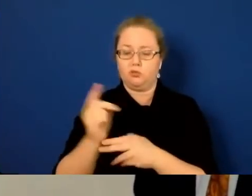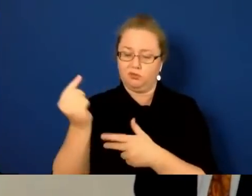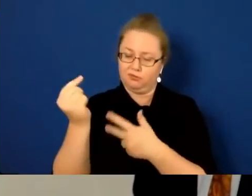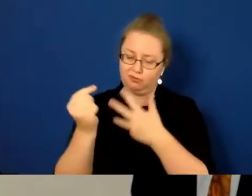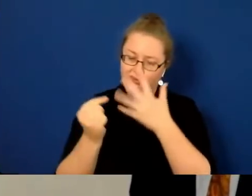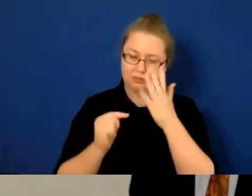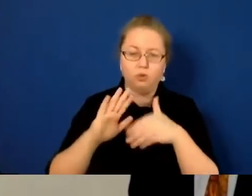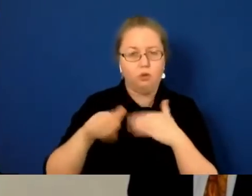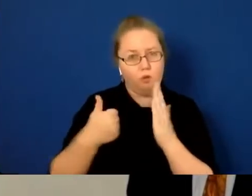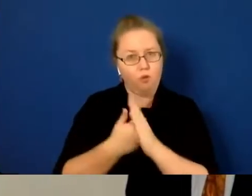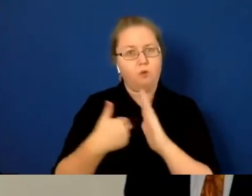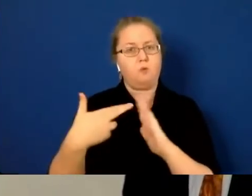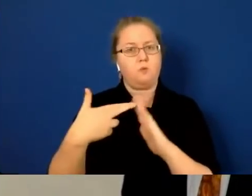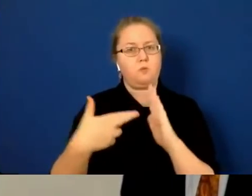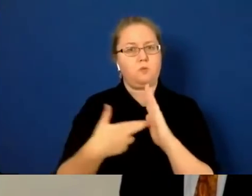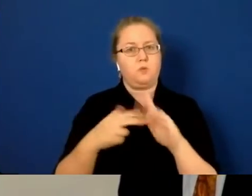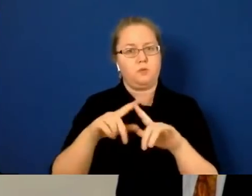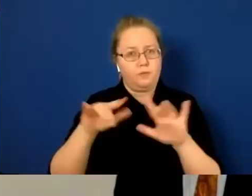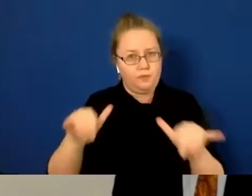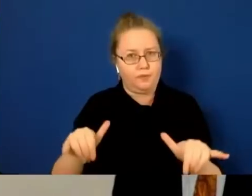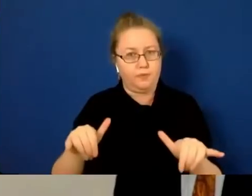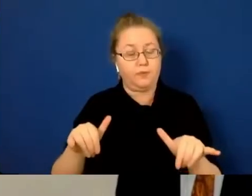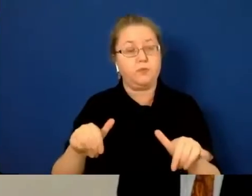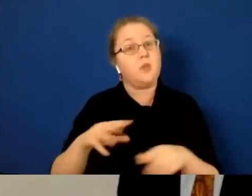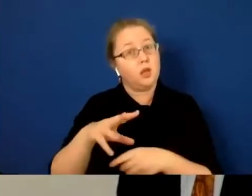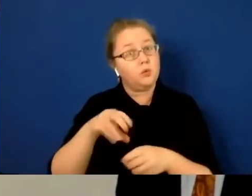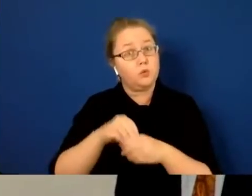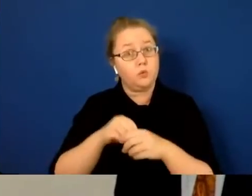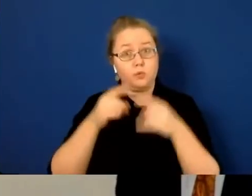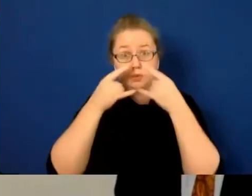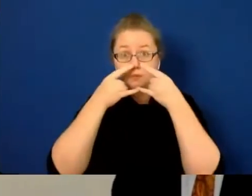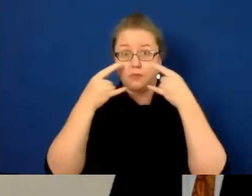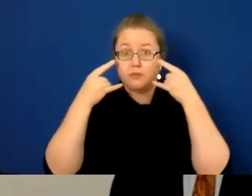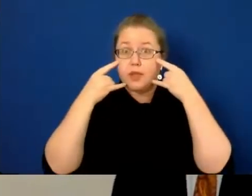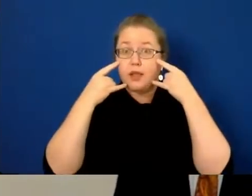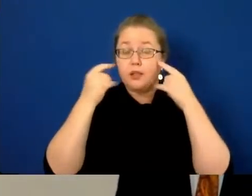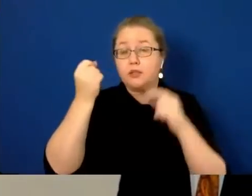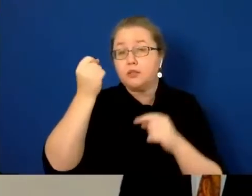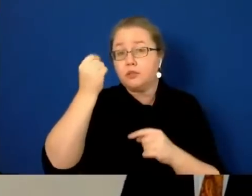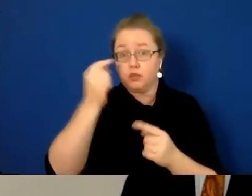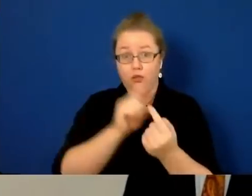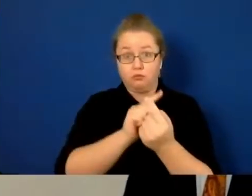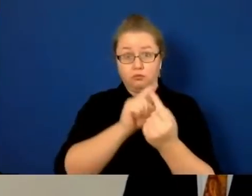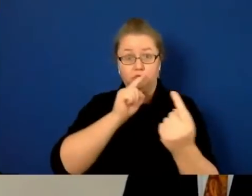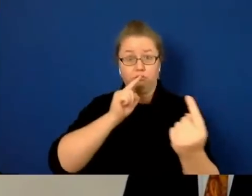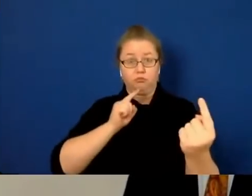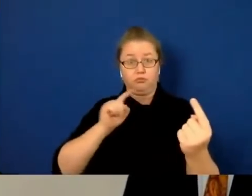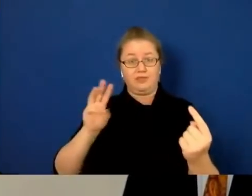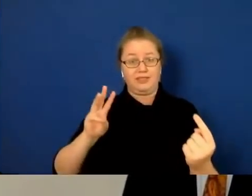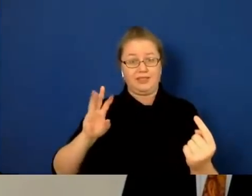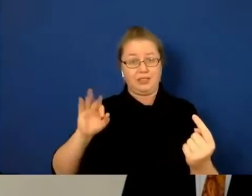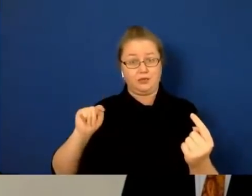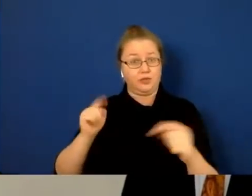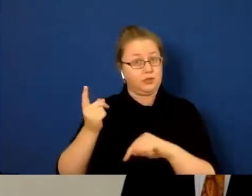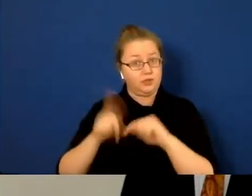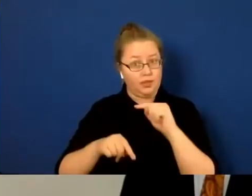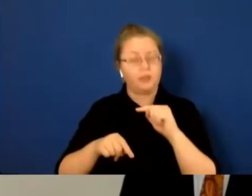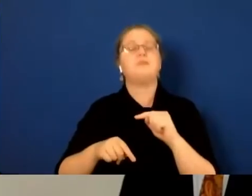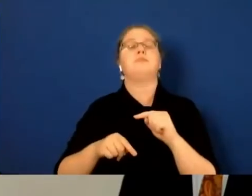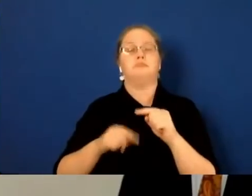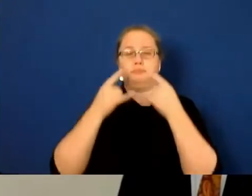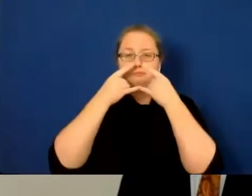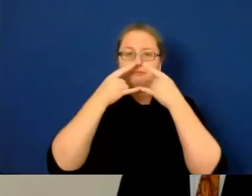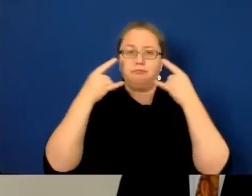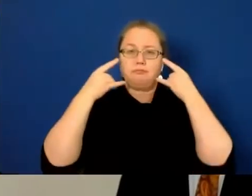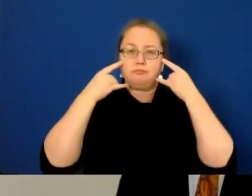together, and I will reinforce with people in grocery stores and other retail places. I've also heard